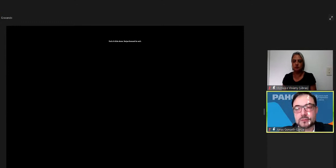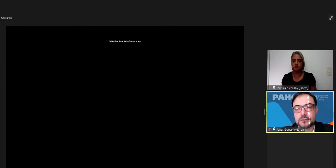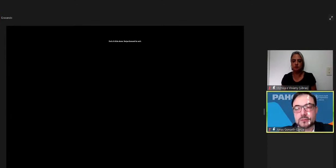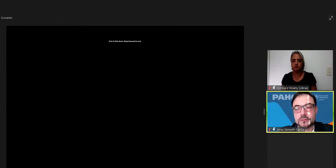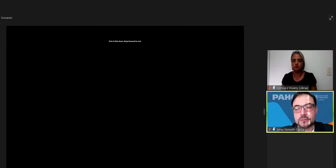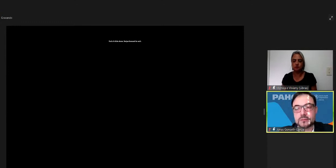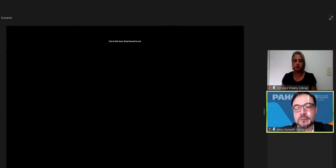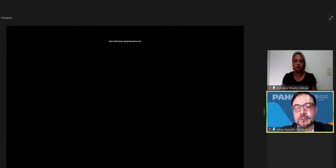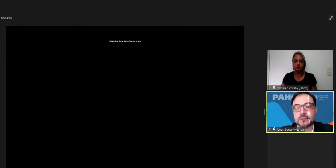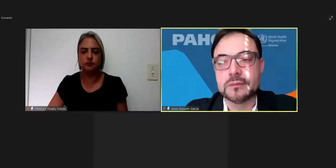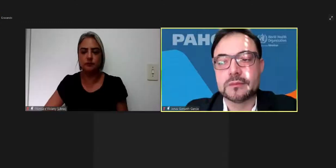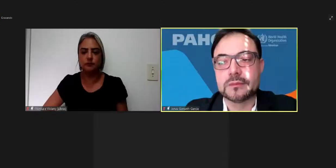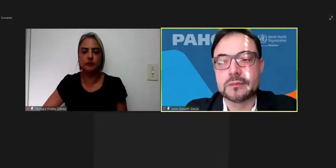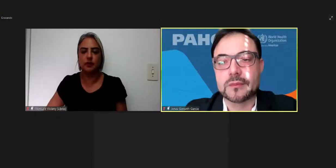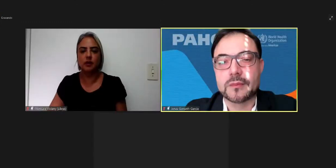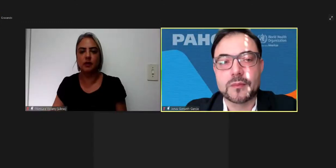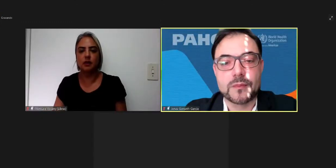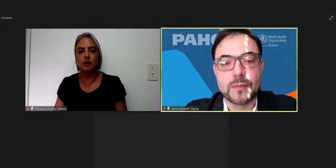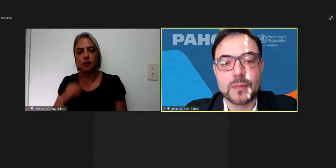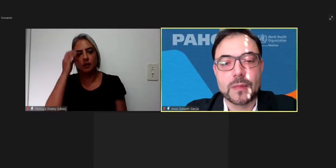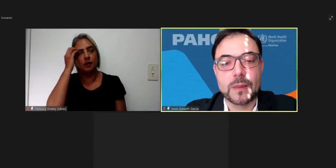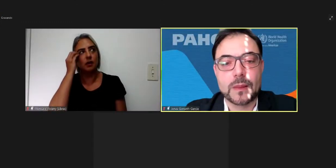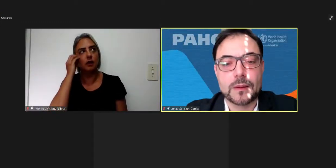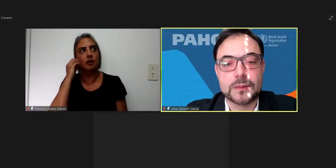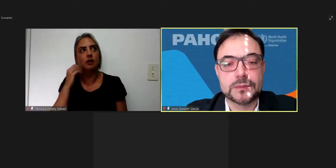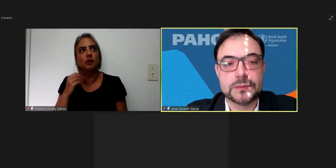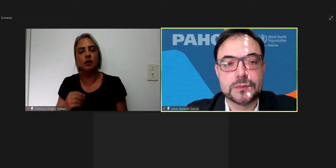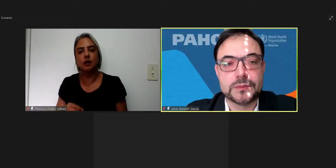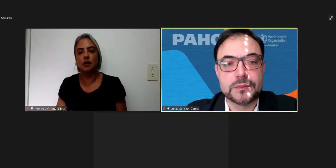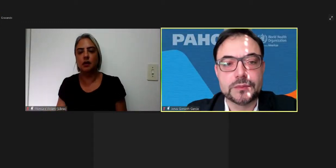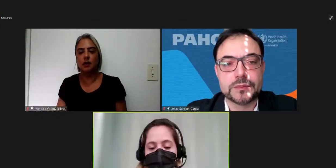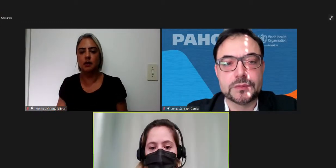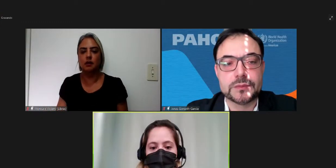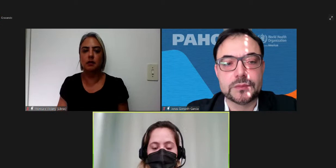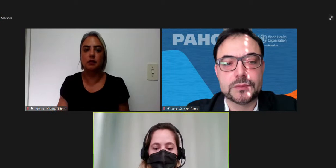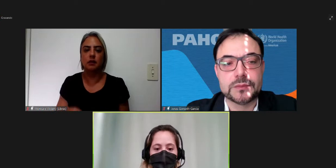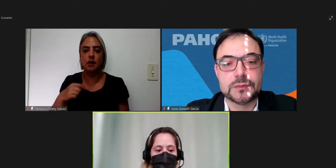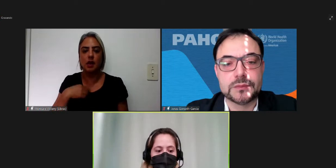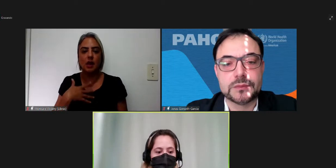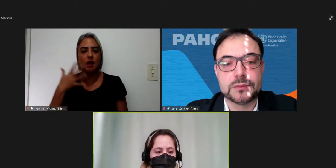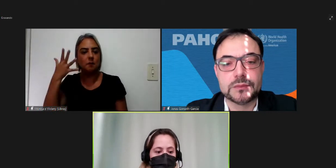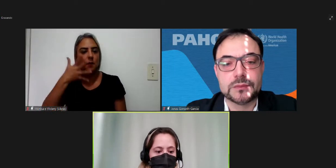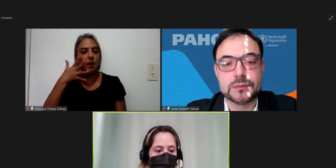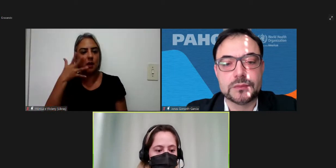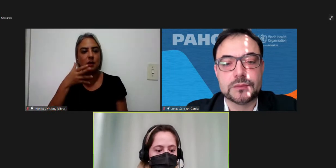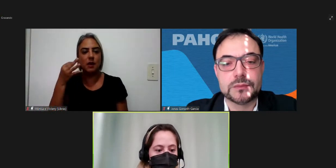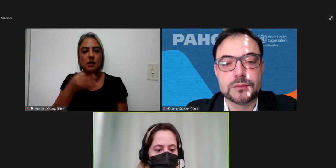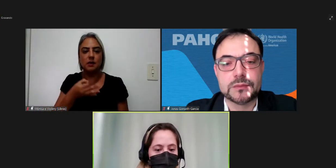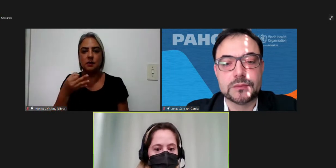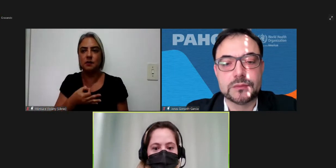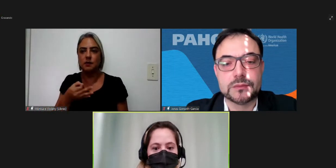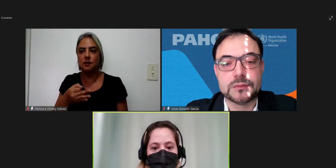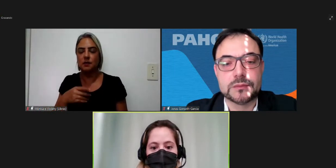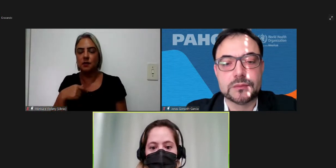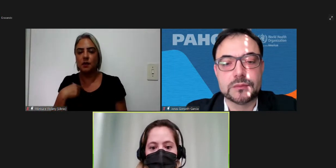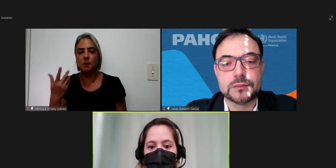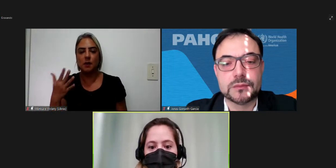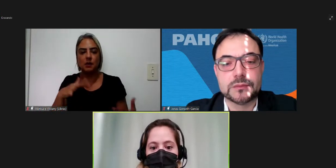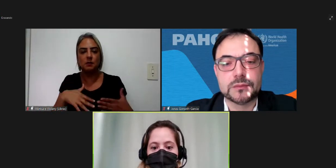Nós que agradecemos, senhor Jonas, We that thank you, Mr. Jonas, pela excelente fala, pela excelente for the fala.